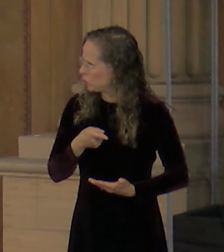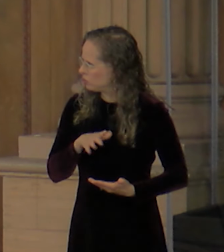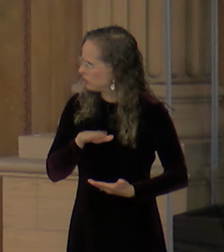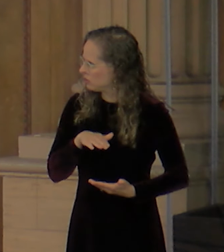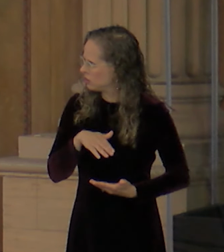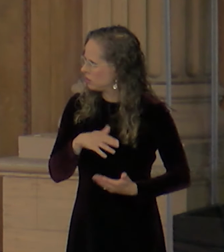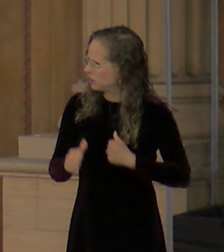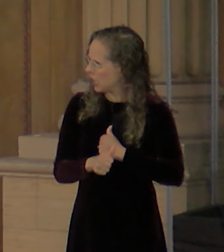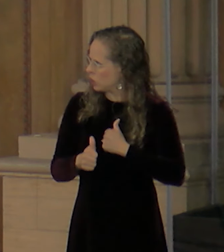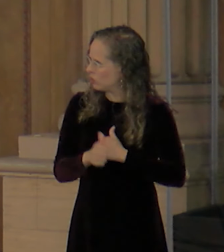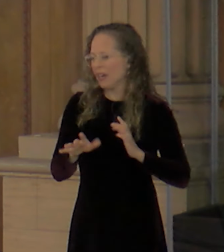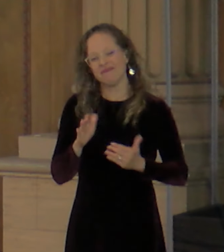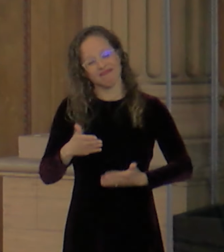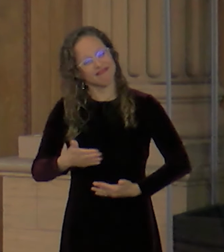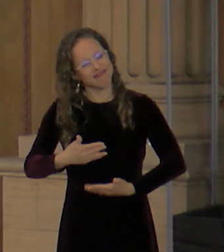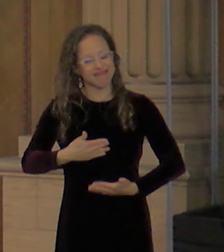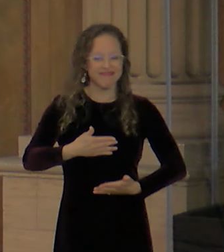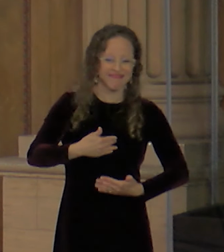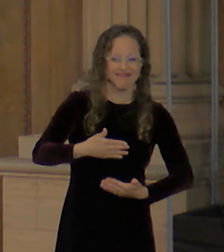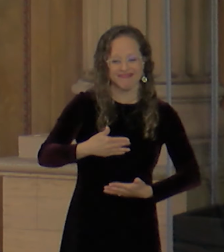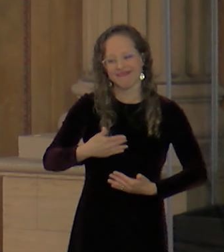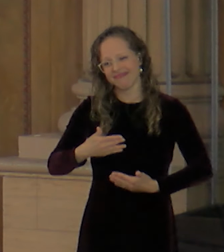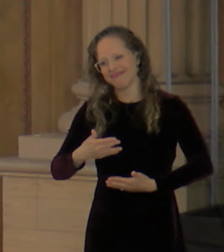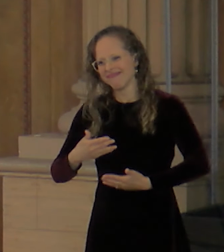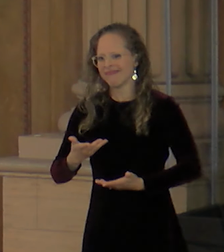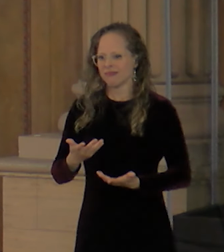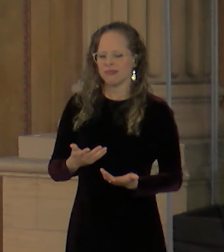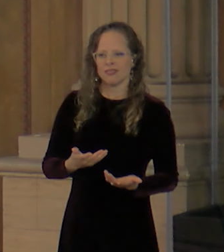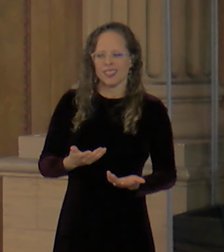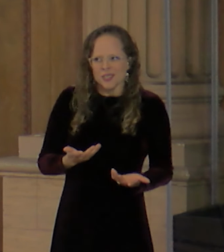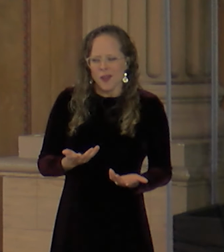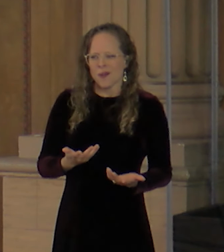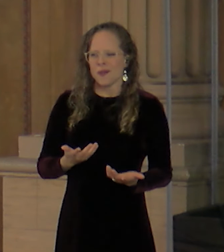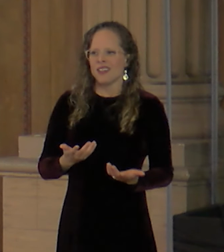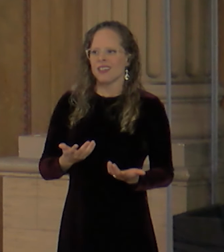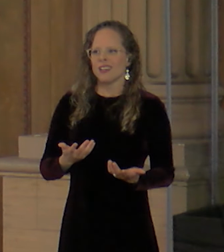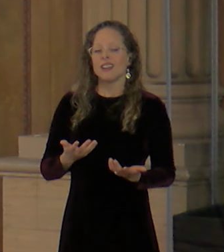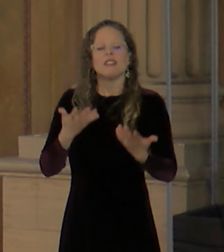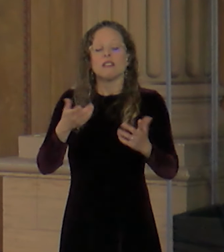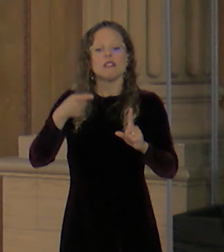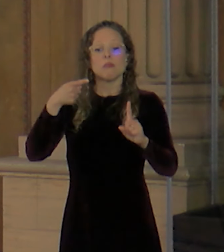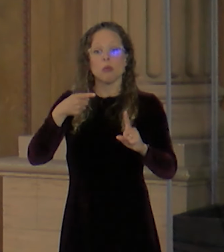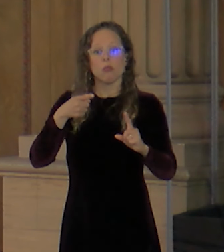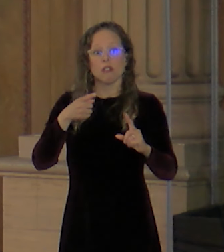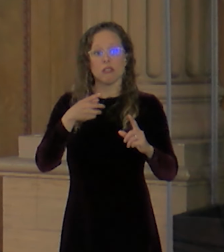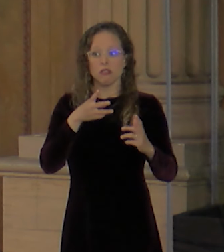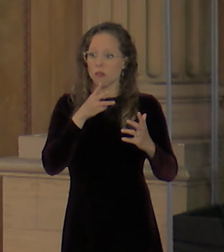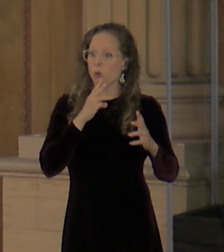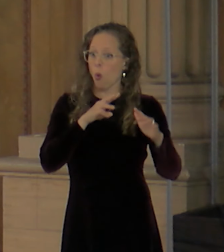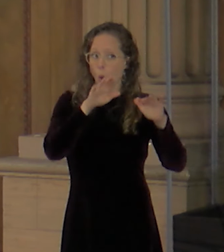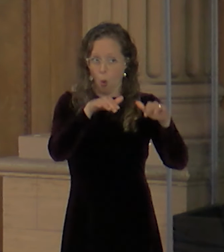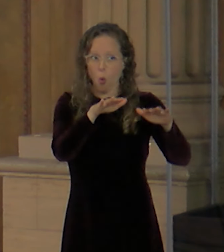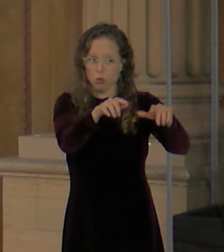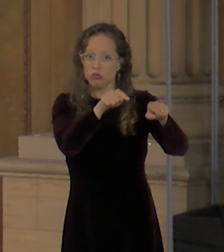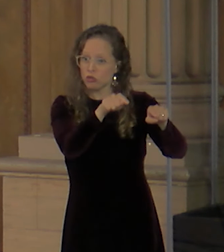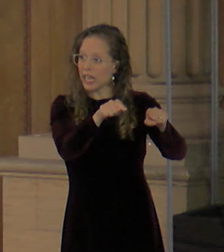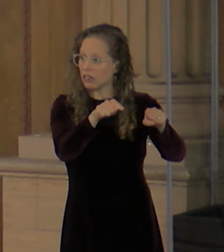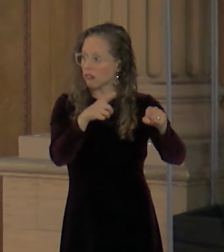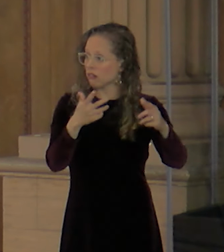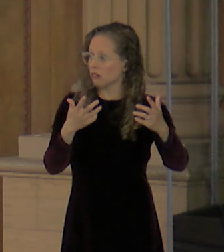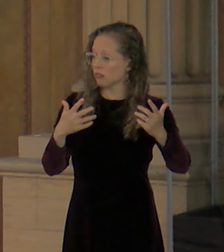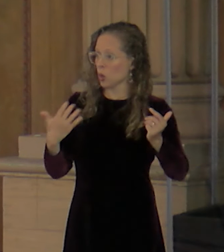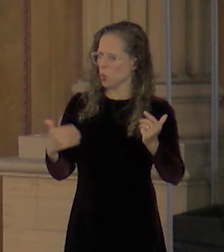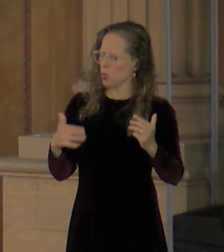stuff in there and you can't see it, and it wants to hurt you. And so the ocean is a good and apt symbol of